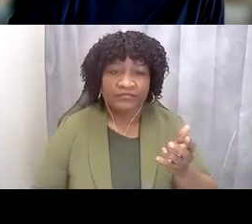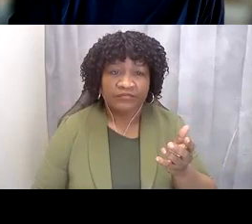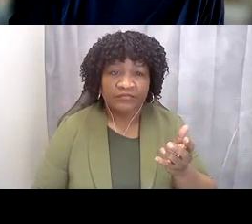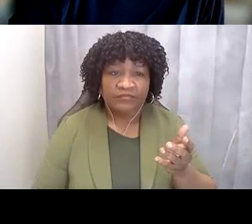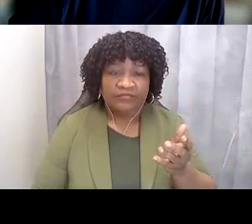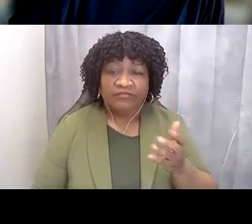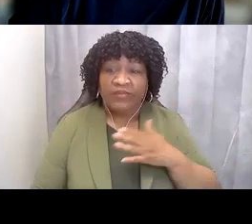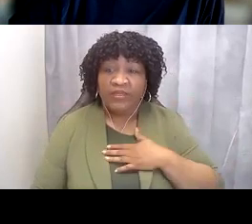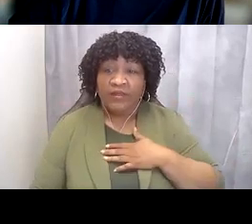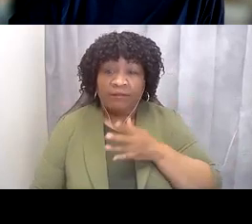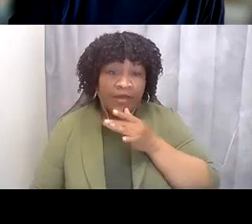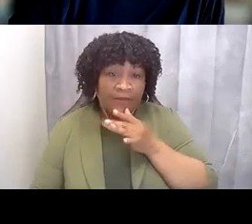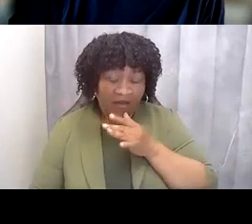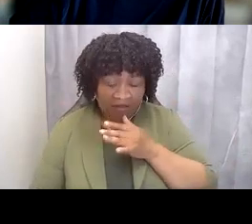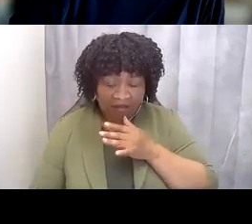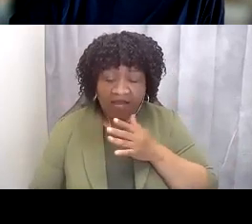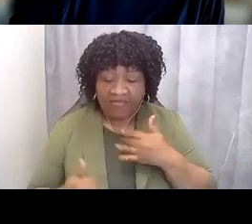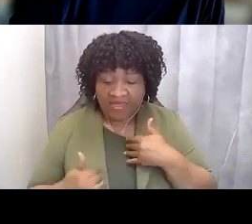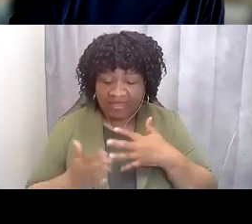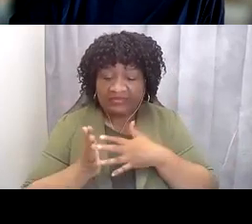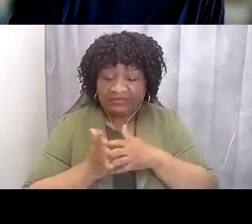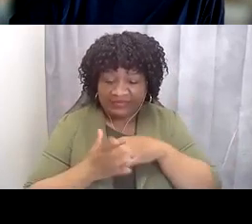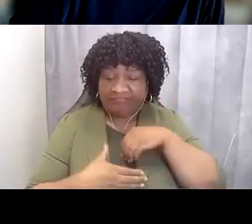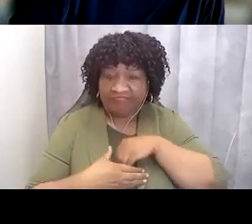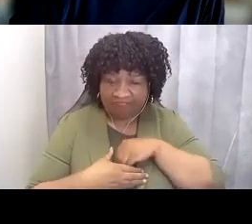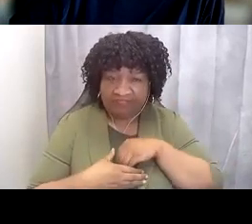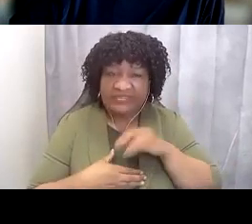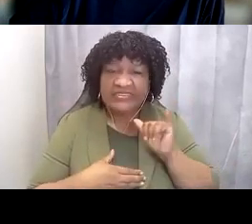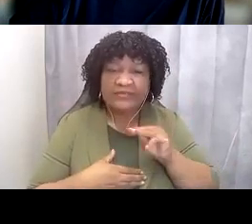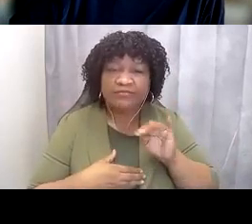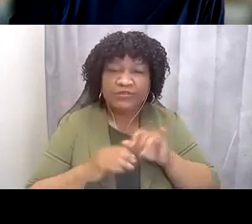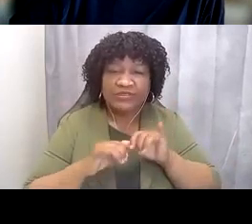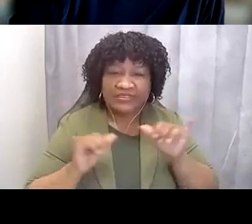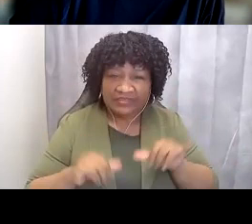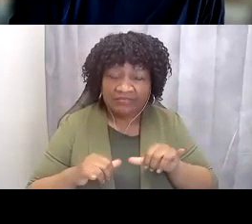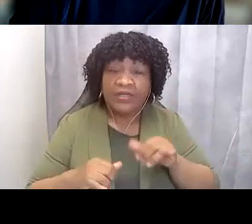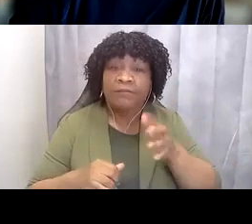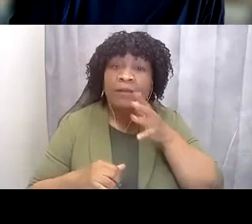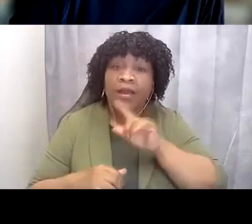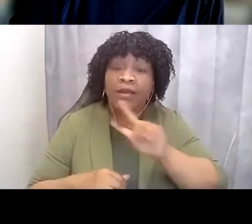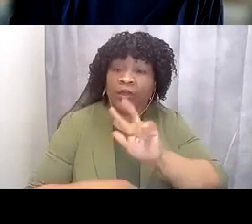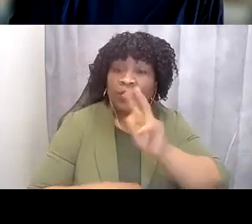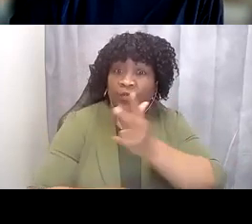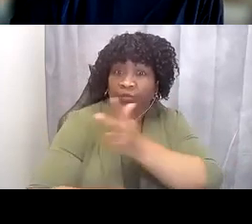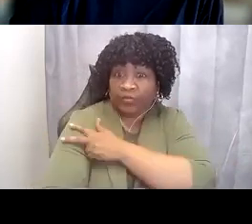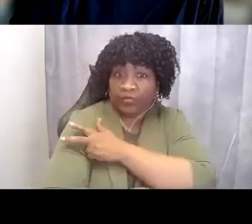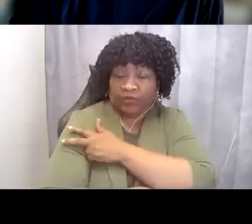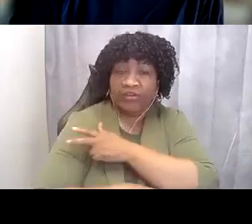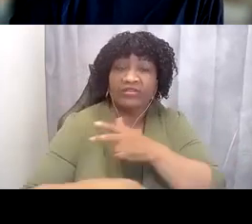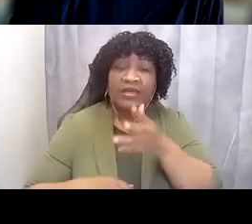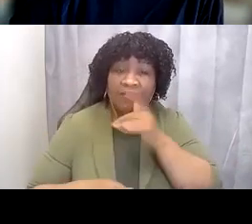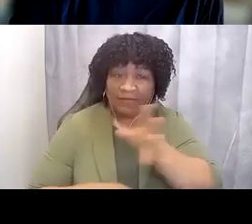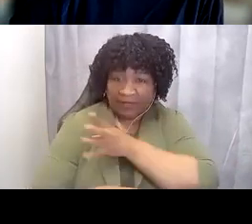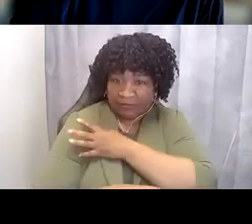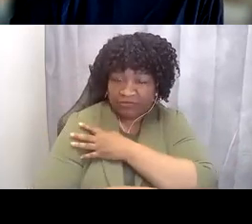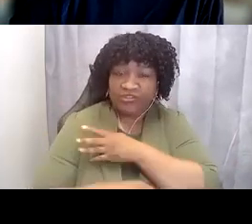so my mom is immune compromised. She went to get her third shot, and then she went to get her booster,